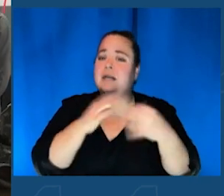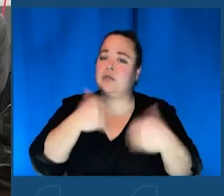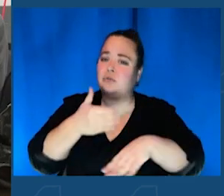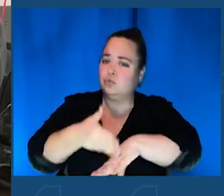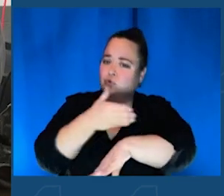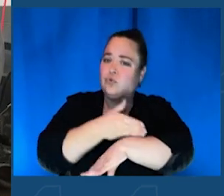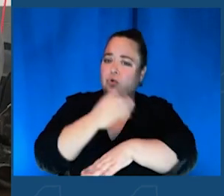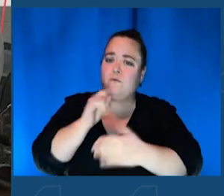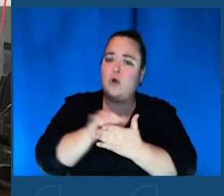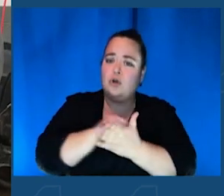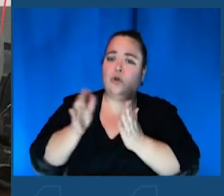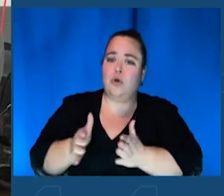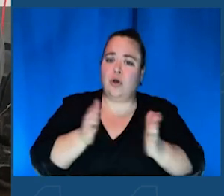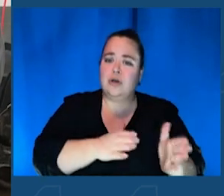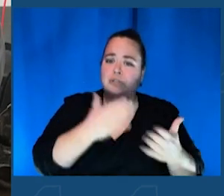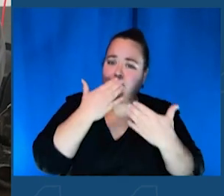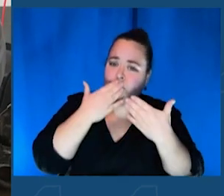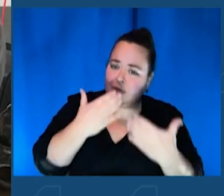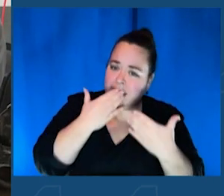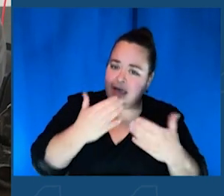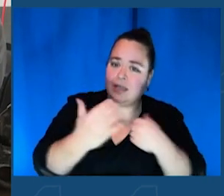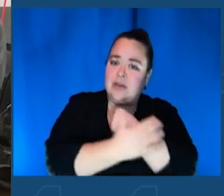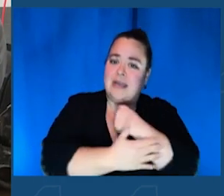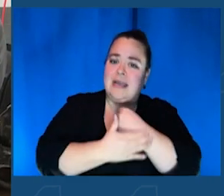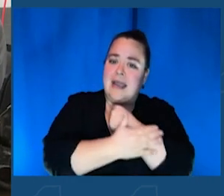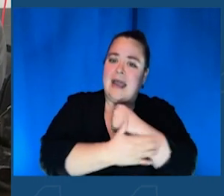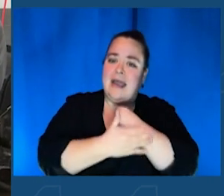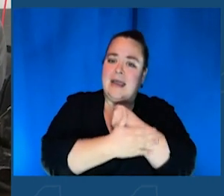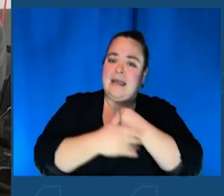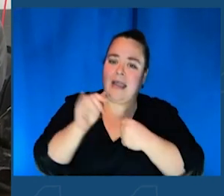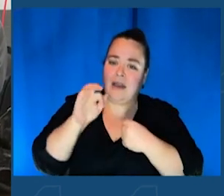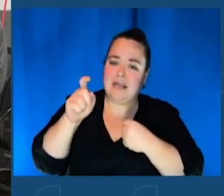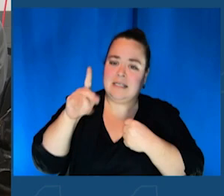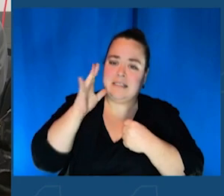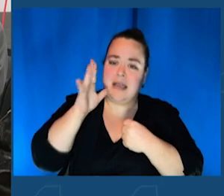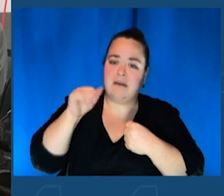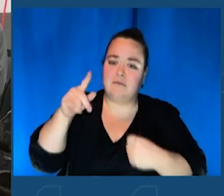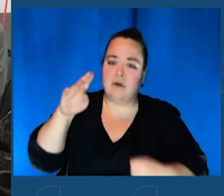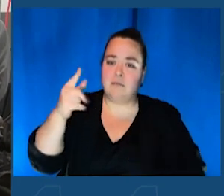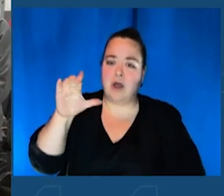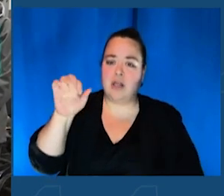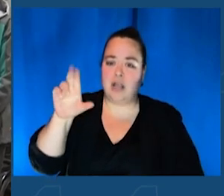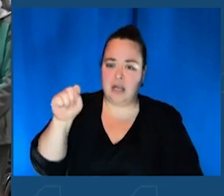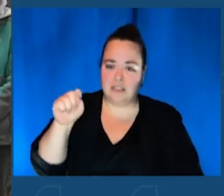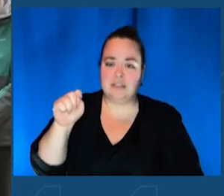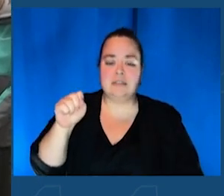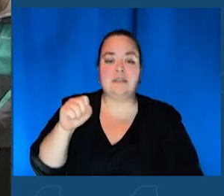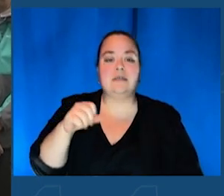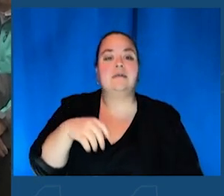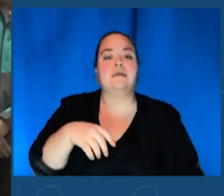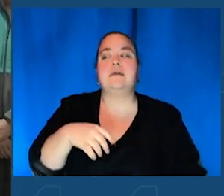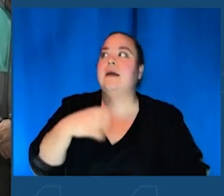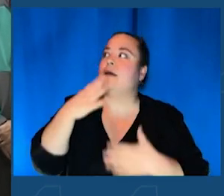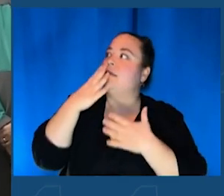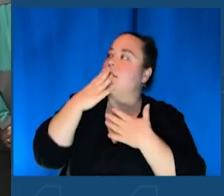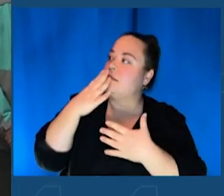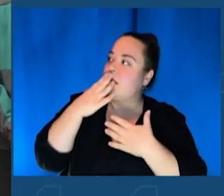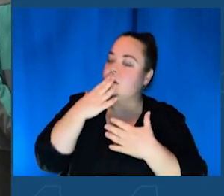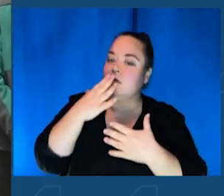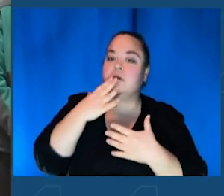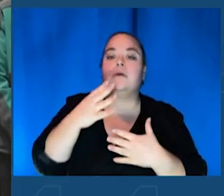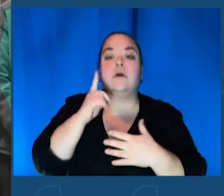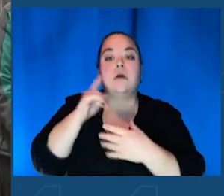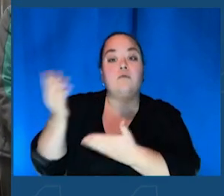County Executive Poloncarz. Thank you. Thank you, Governor, and thank you for your commitment to not only bringing resources in